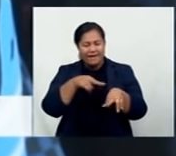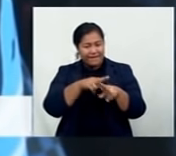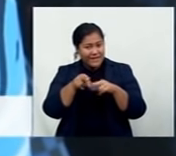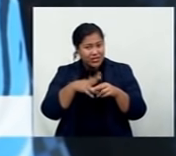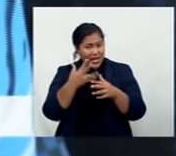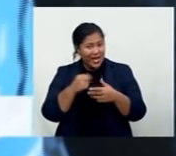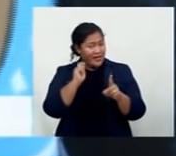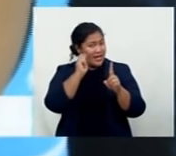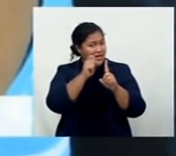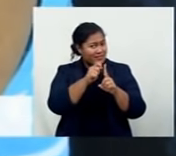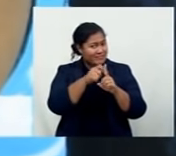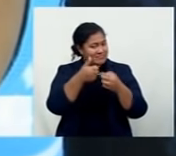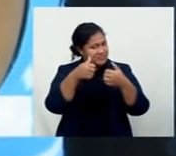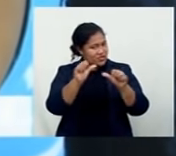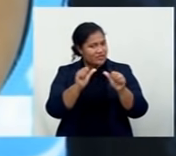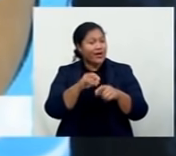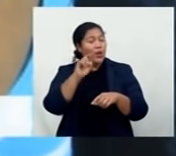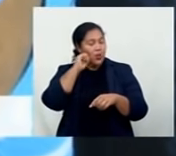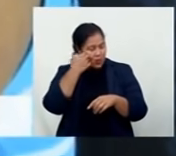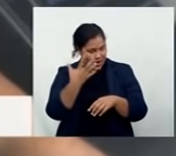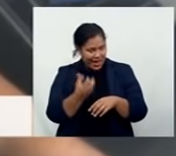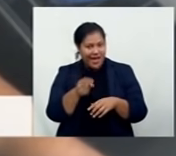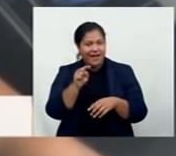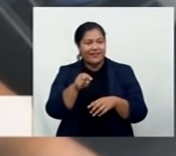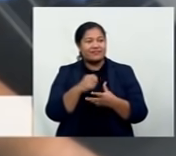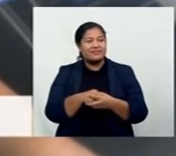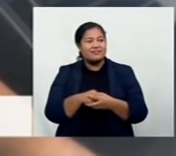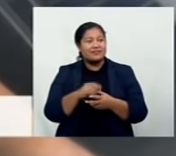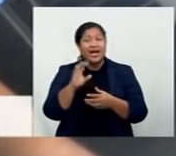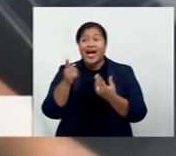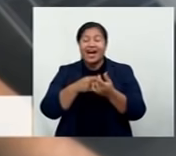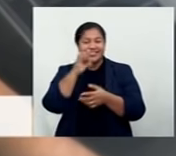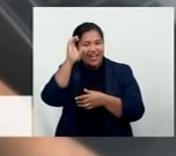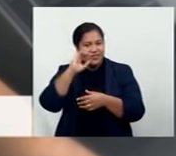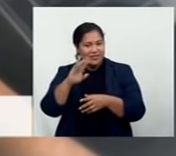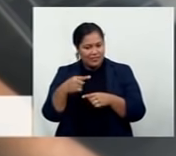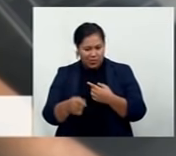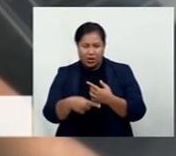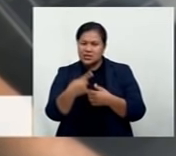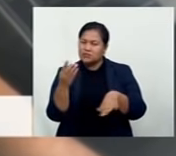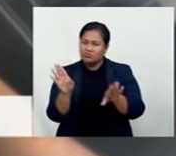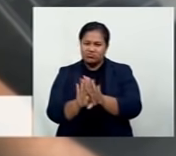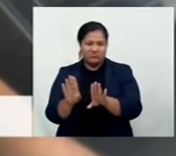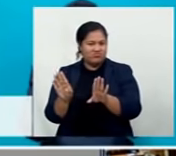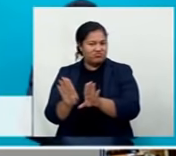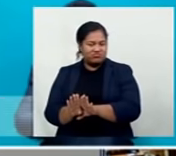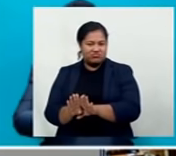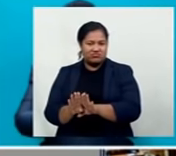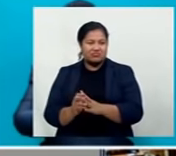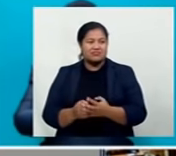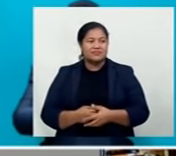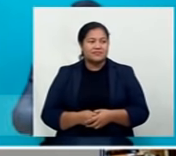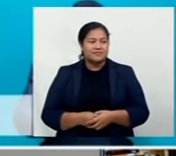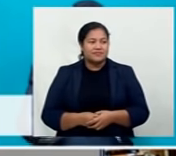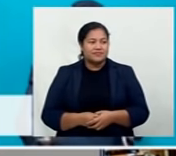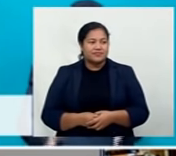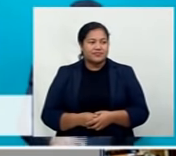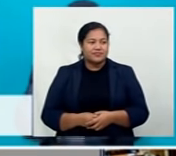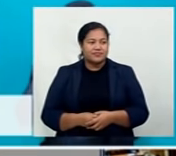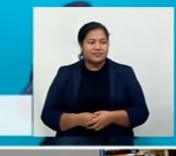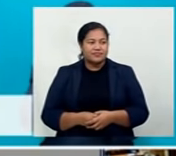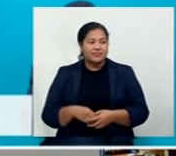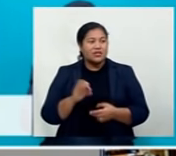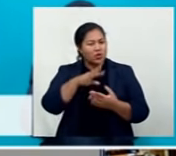vaccination targets, we will be amongst those countries that will remain shut to the world. So hopes for a